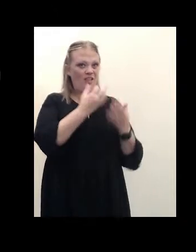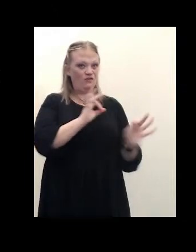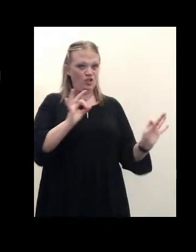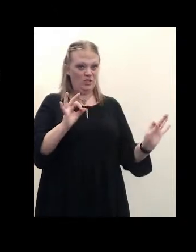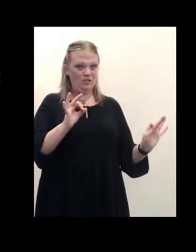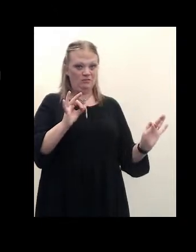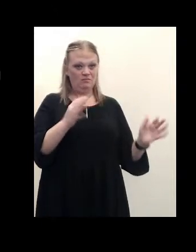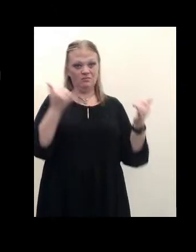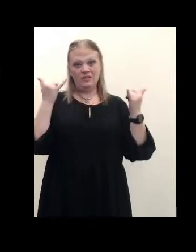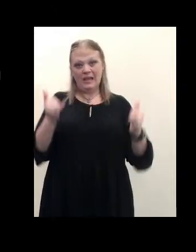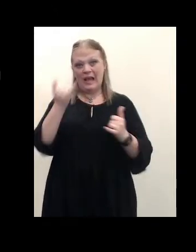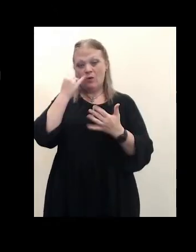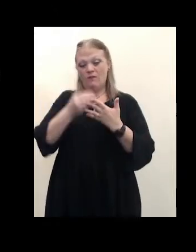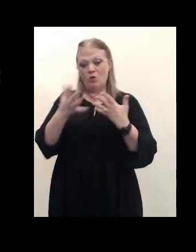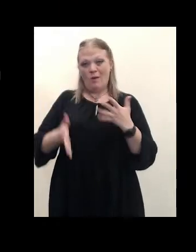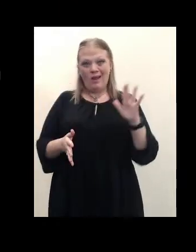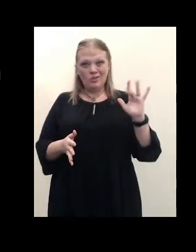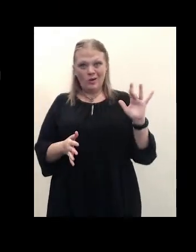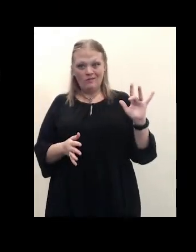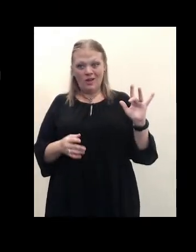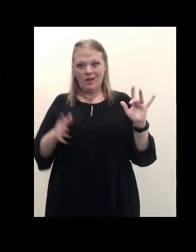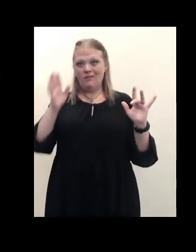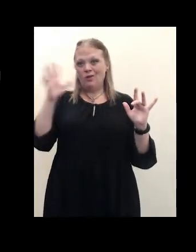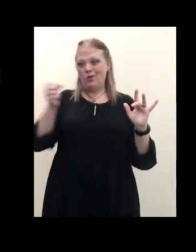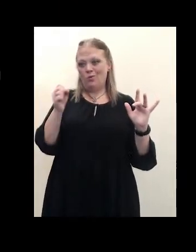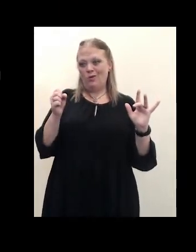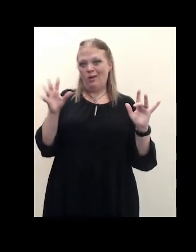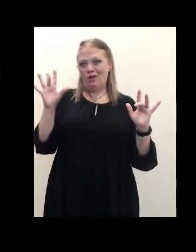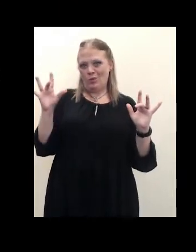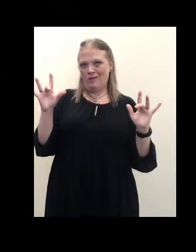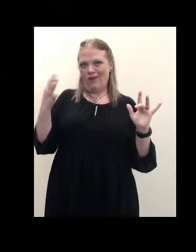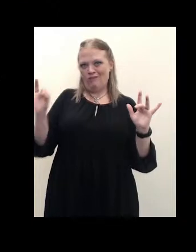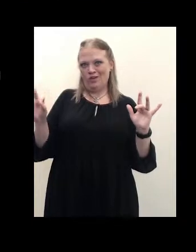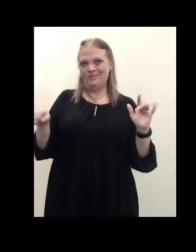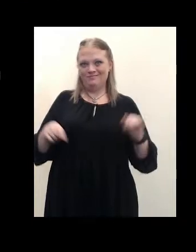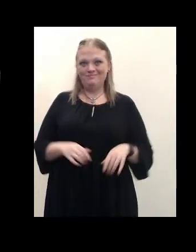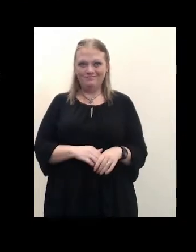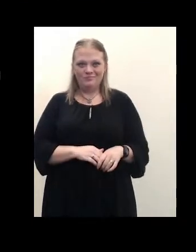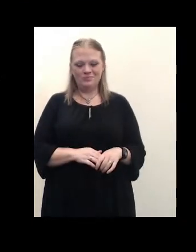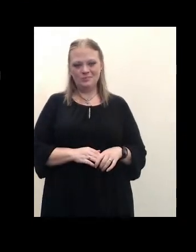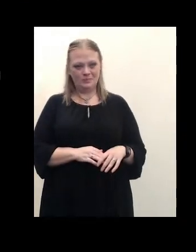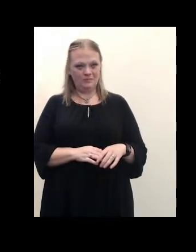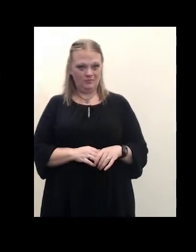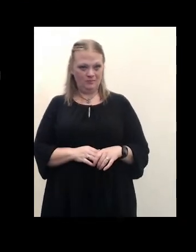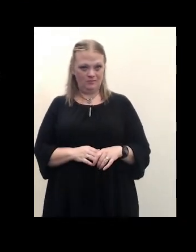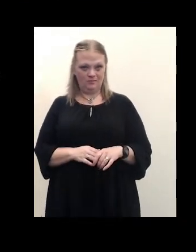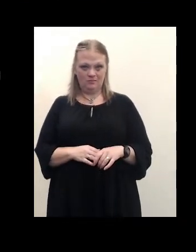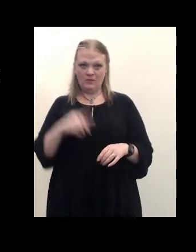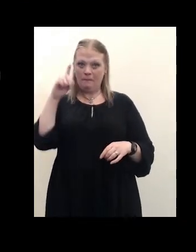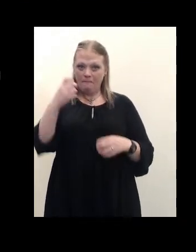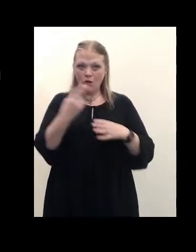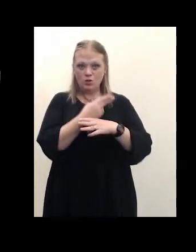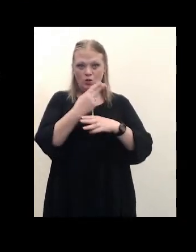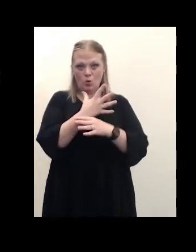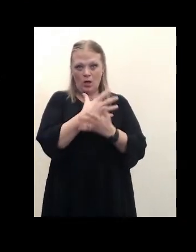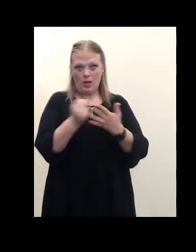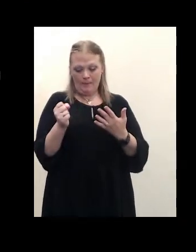now if you buy a $25 gift card, you will get a free $25 gift card. And they all have to be used by December 30th of